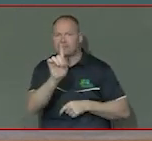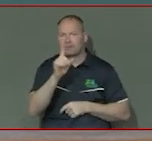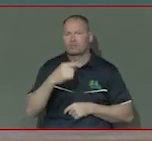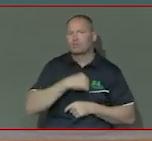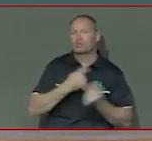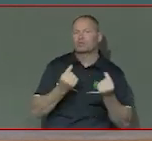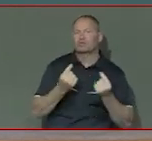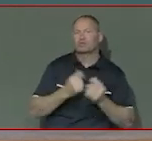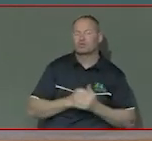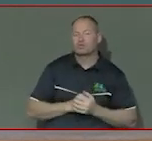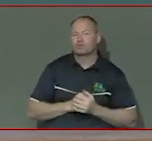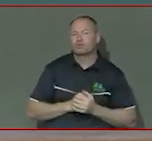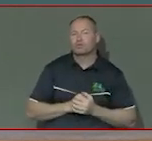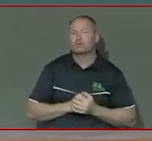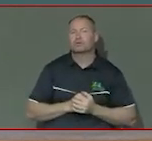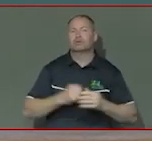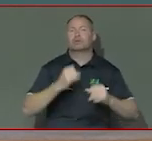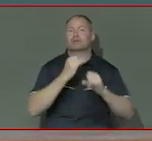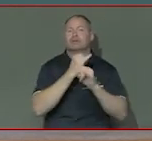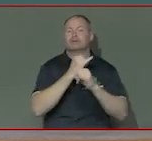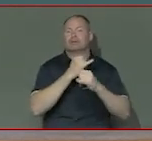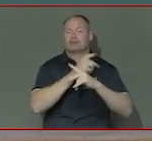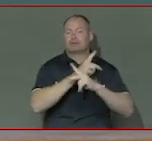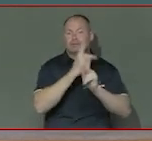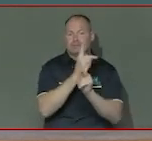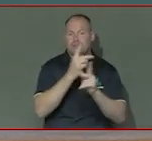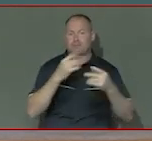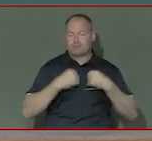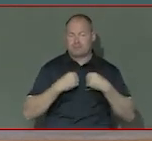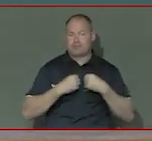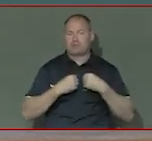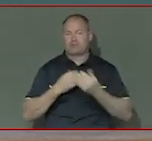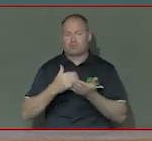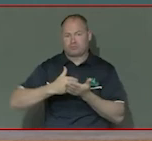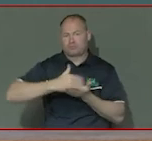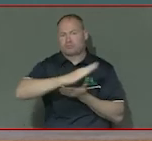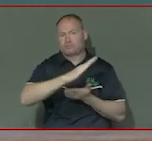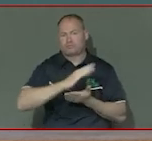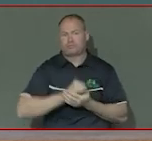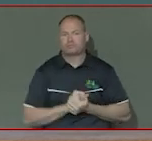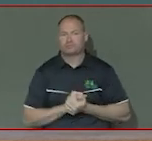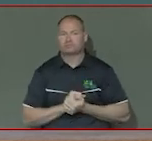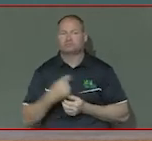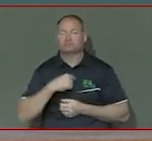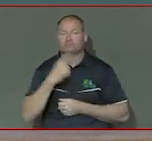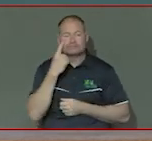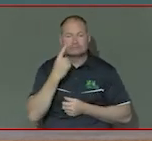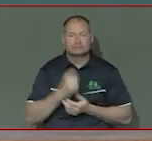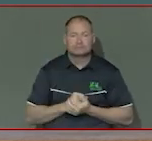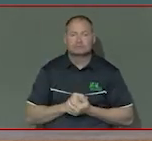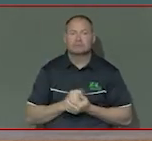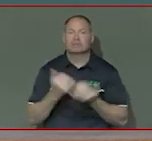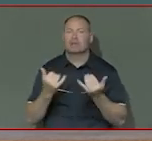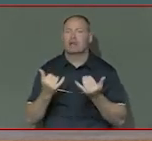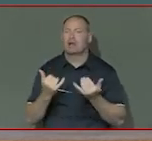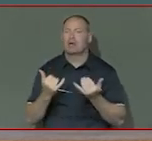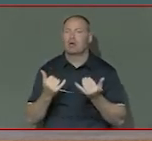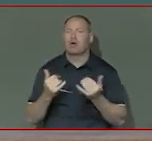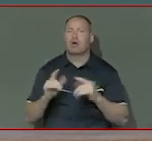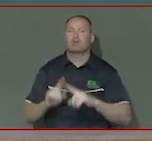the inventory. All right. So if we take out the inventory, we see what? There's a big difference